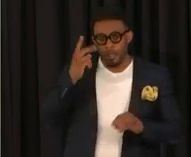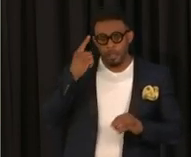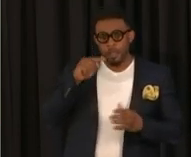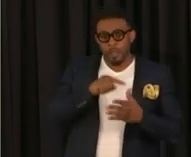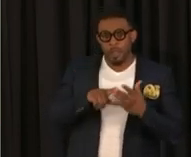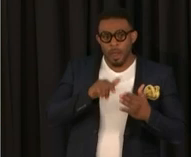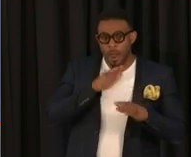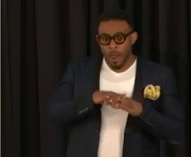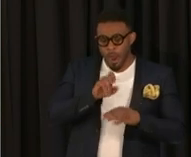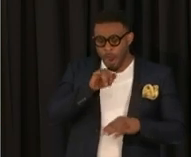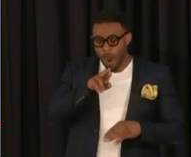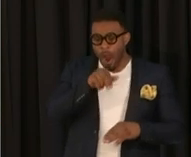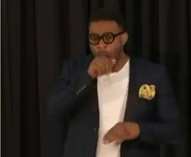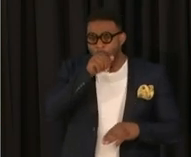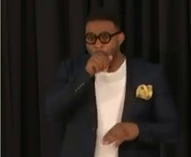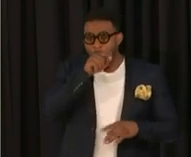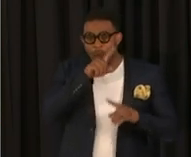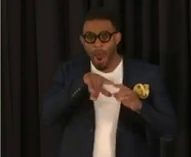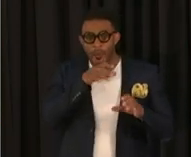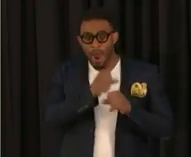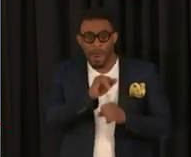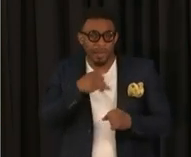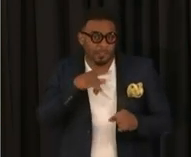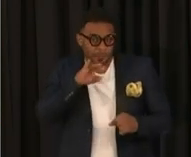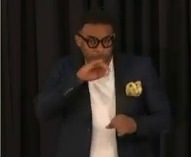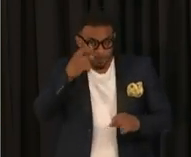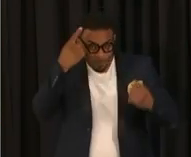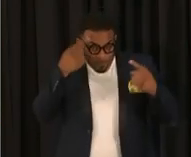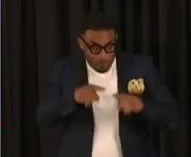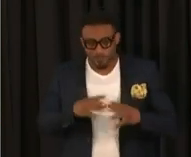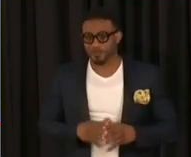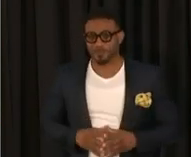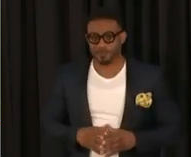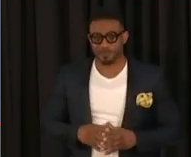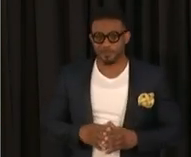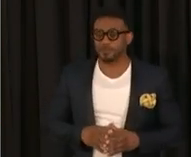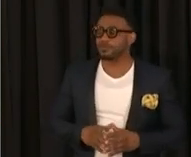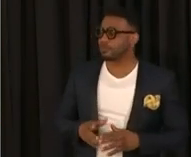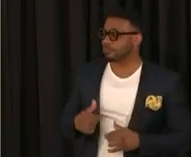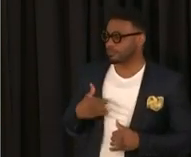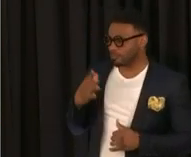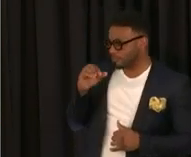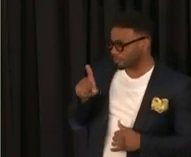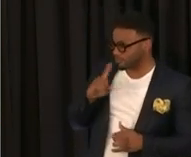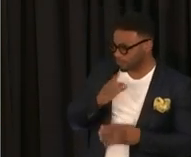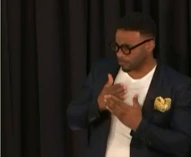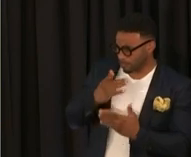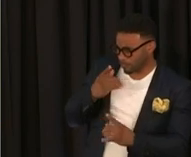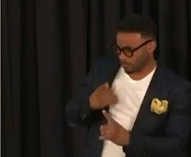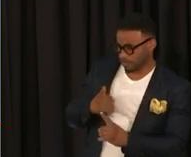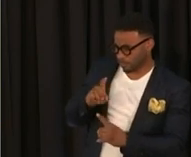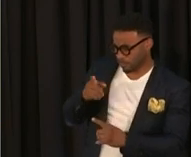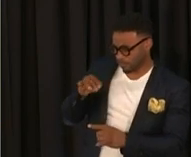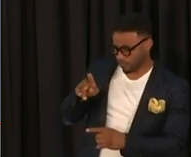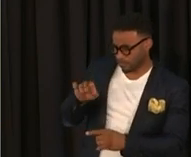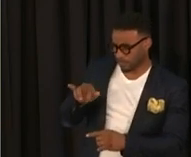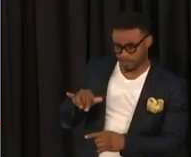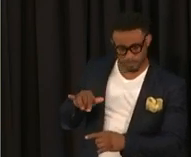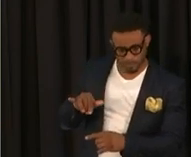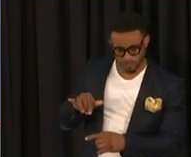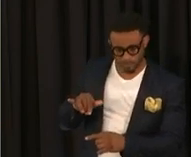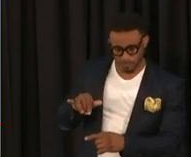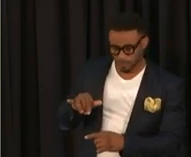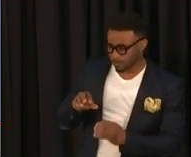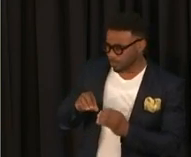no reason for those that want solar that you can't get it. So I 100% agree with Director Wells. Yeah, and I guess that's actually a good question. Gilbert, that is